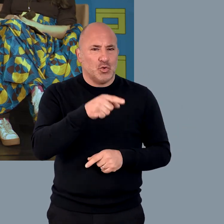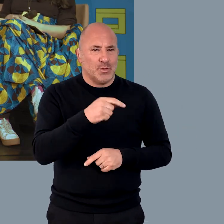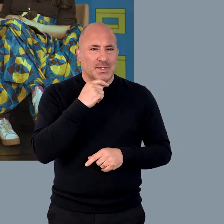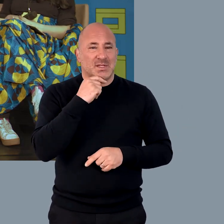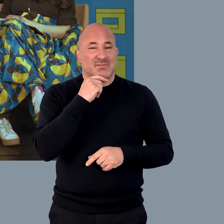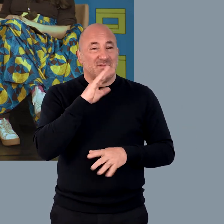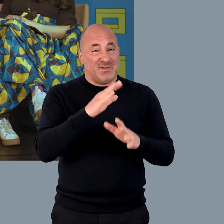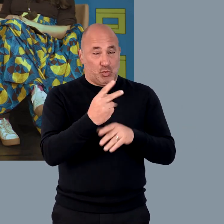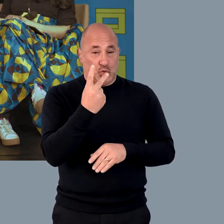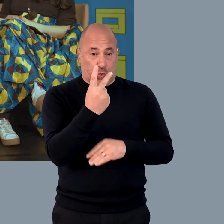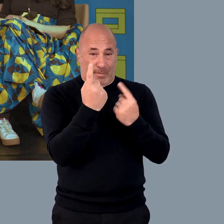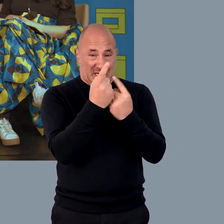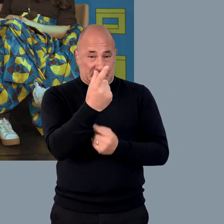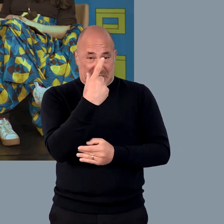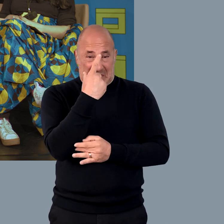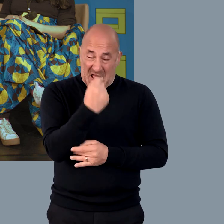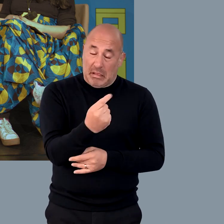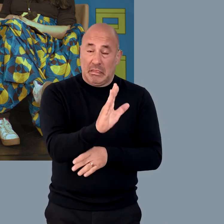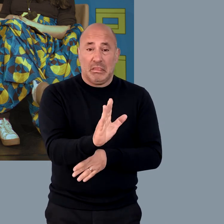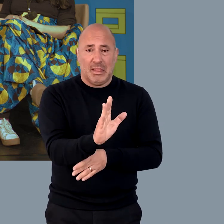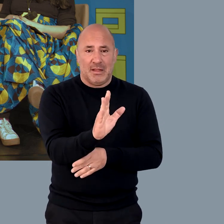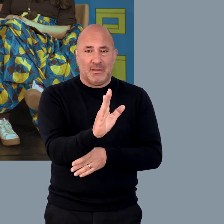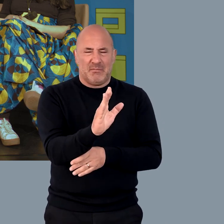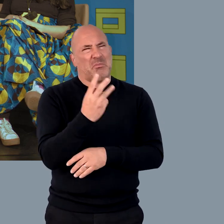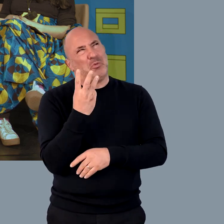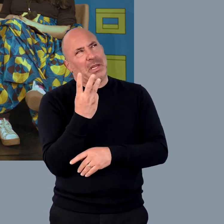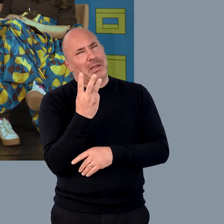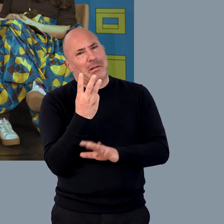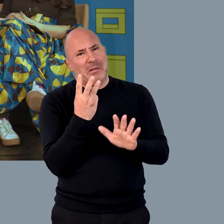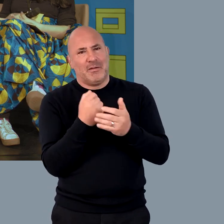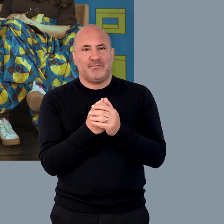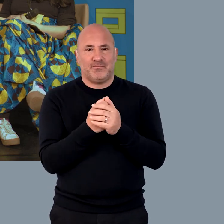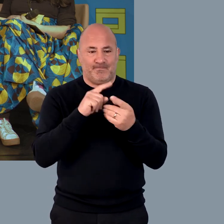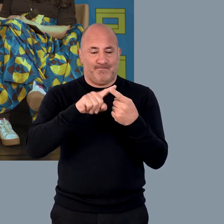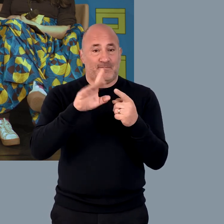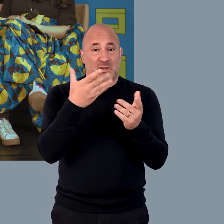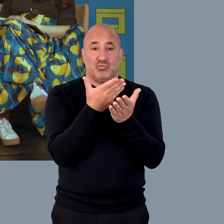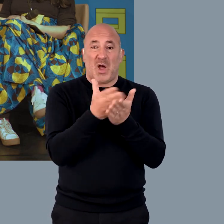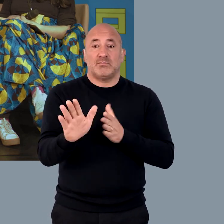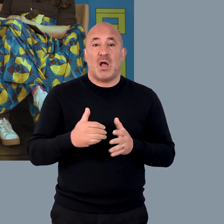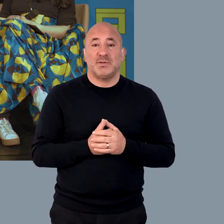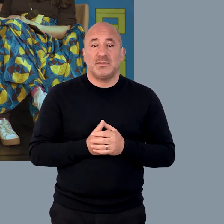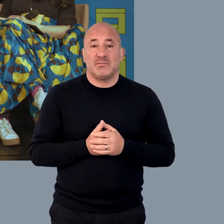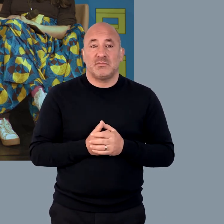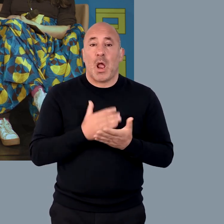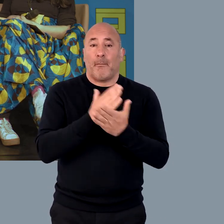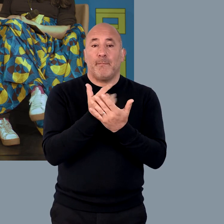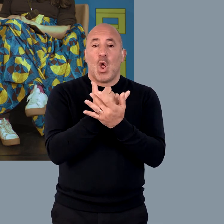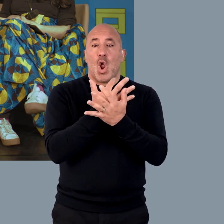But also, of course, look at your carbon footprint. And I think that there's basically two things that you need to do here. Well, maybe